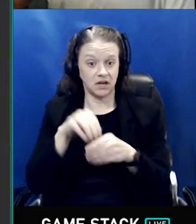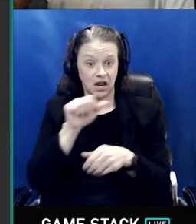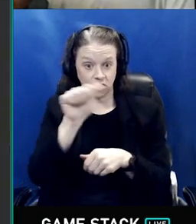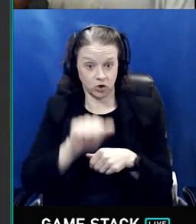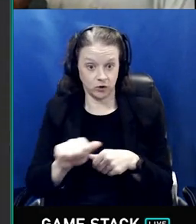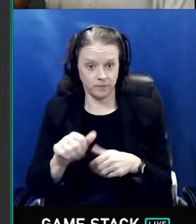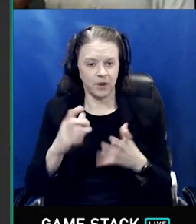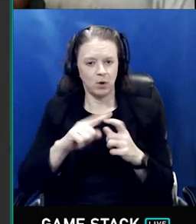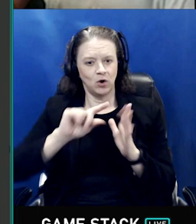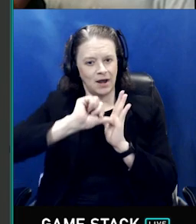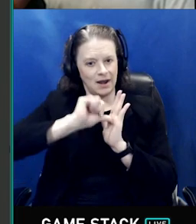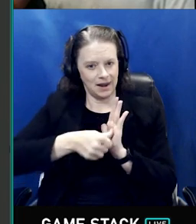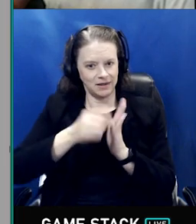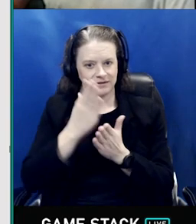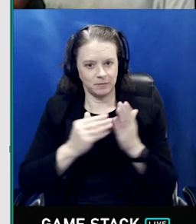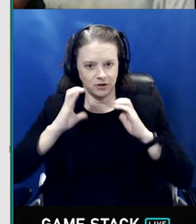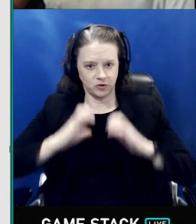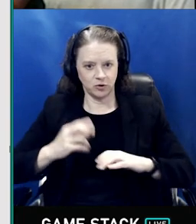using Cosmos DB today.